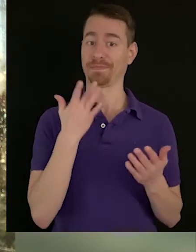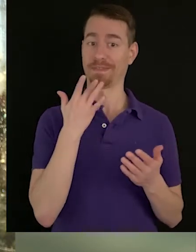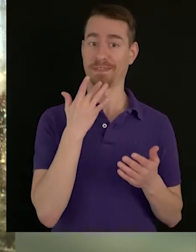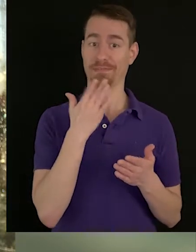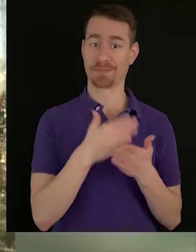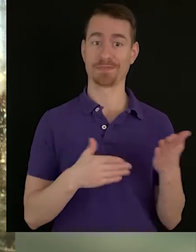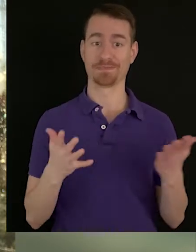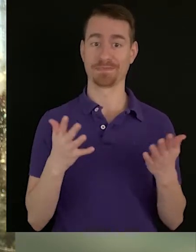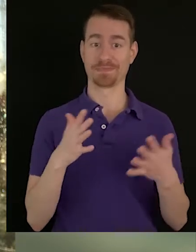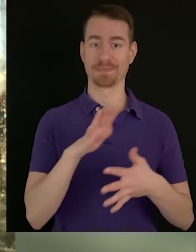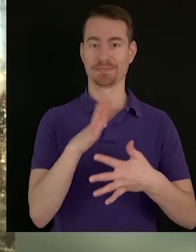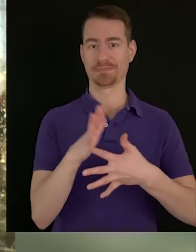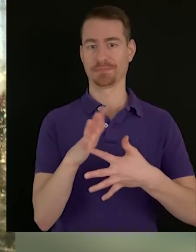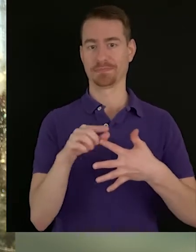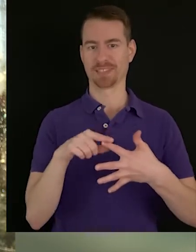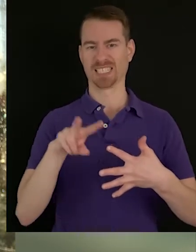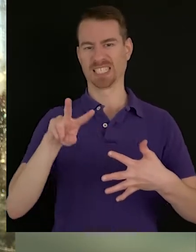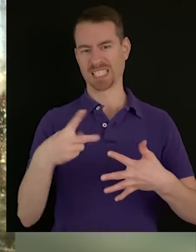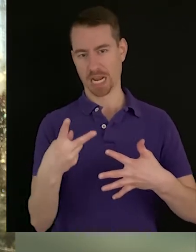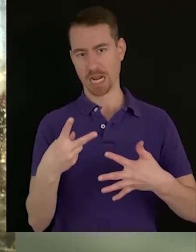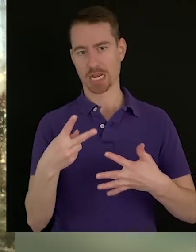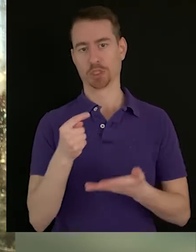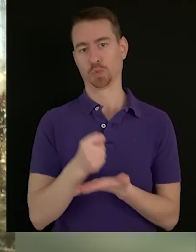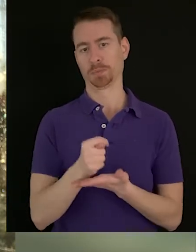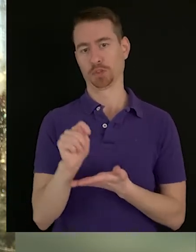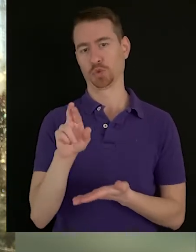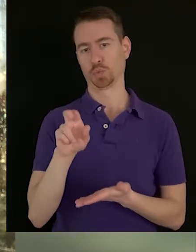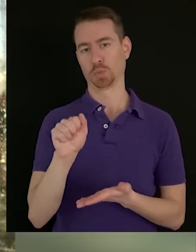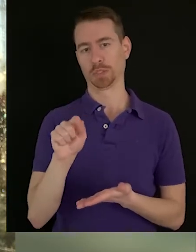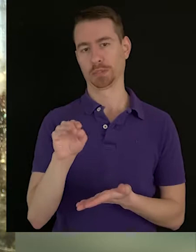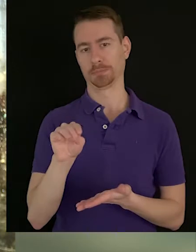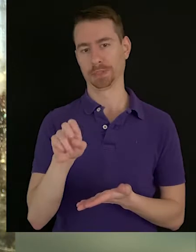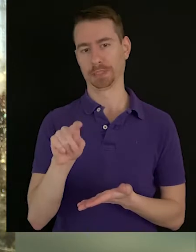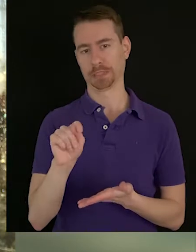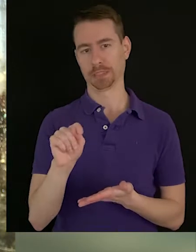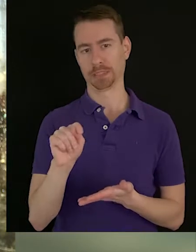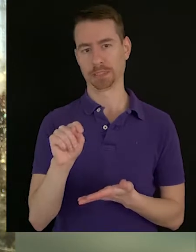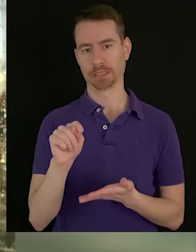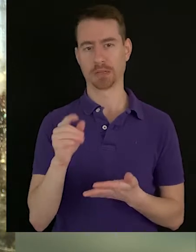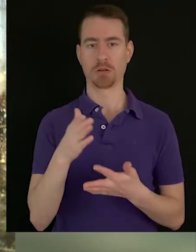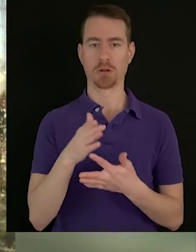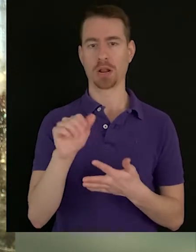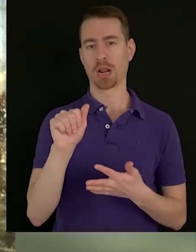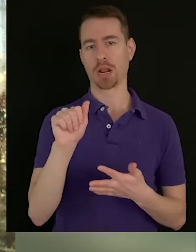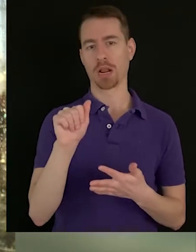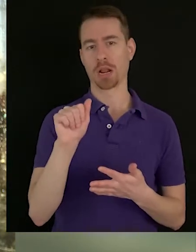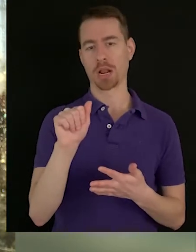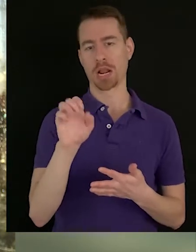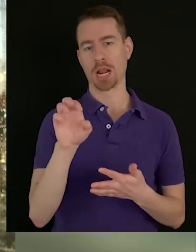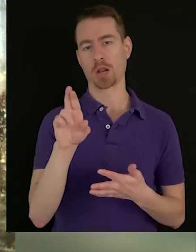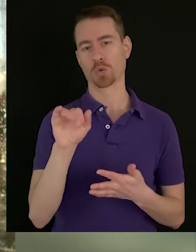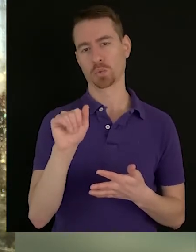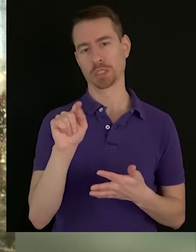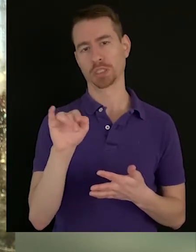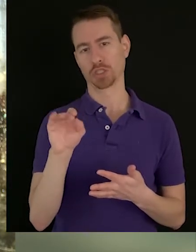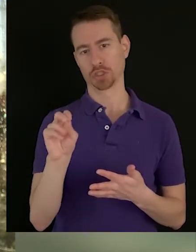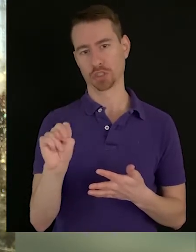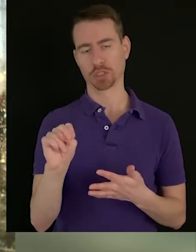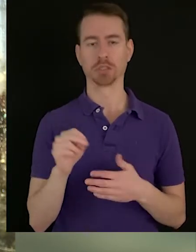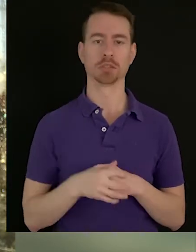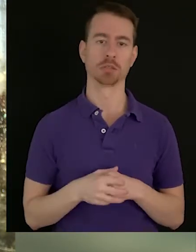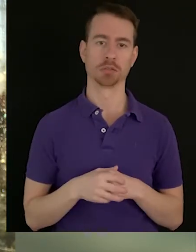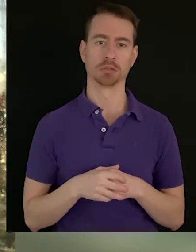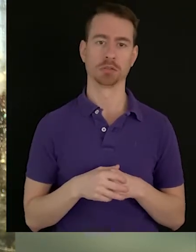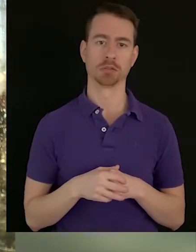say turbid. And the primary sample is less cloudy and more clear. So this is a